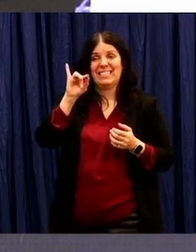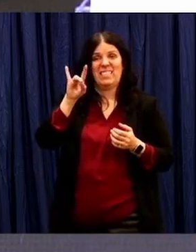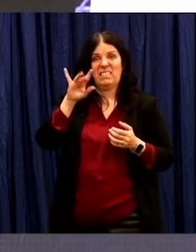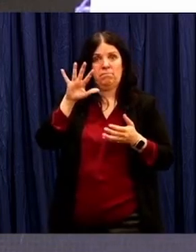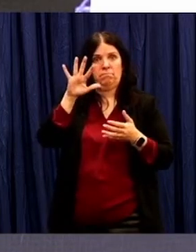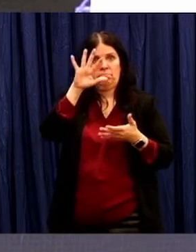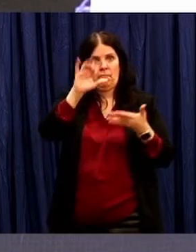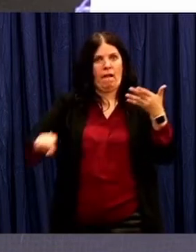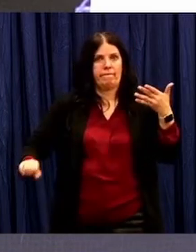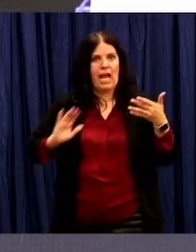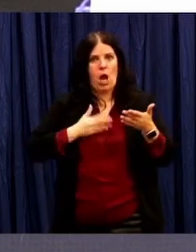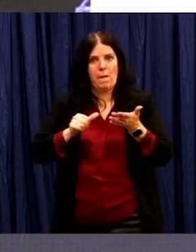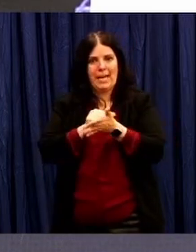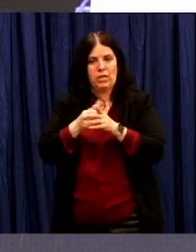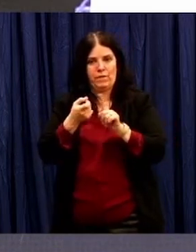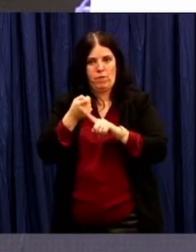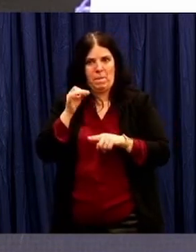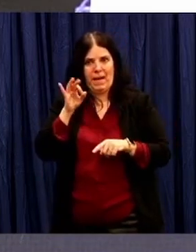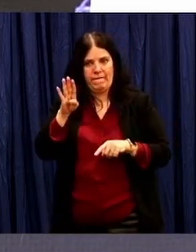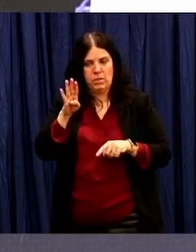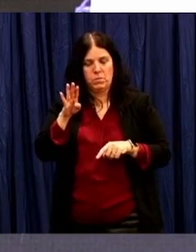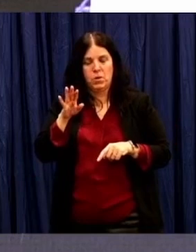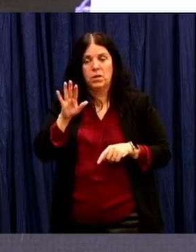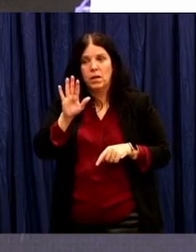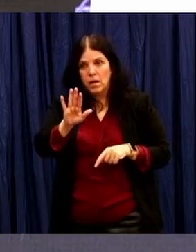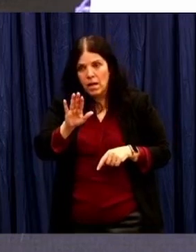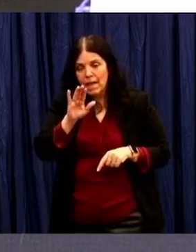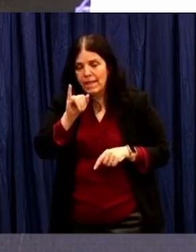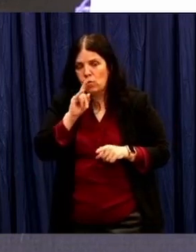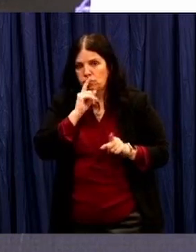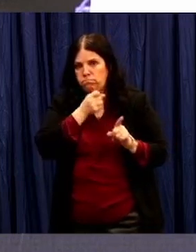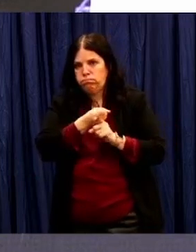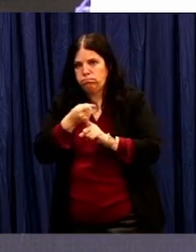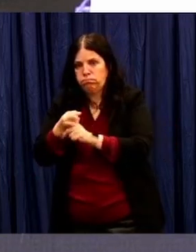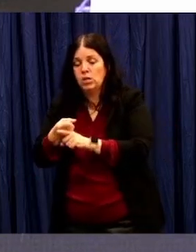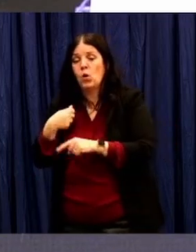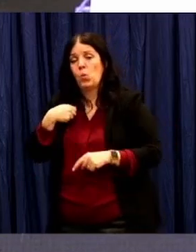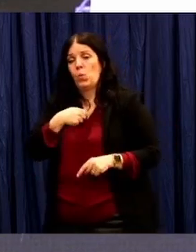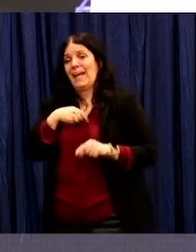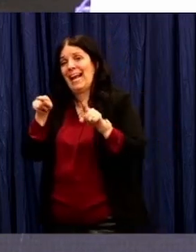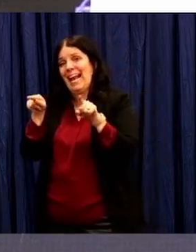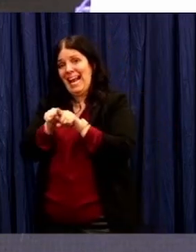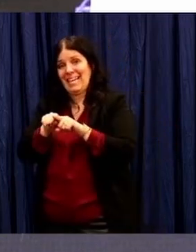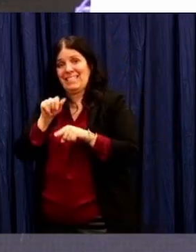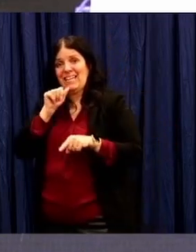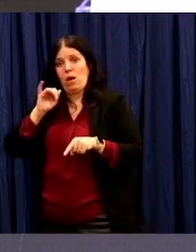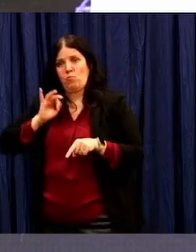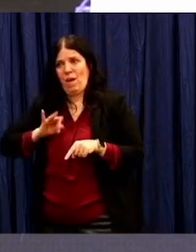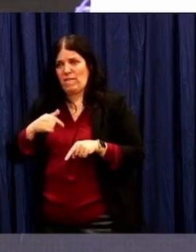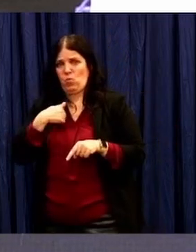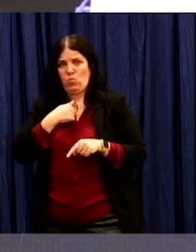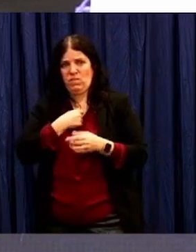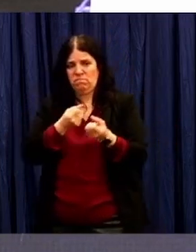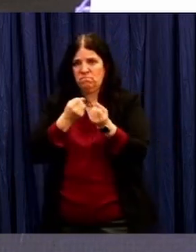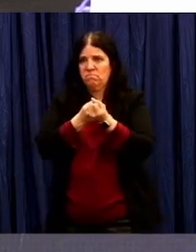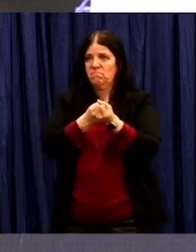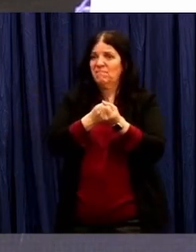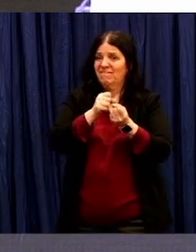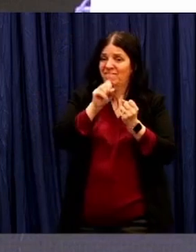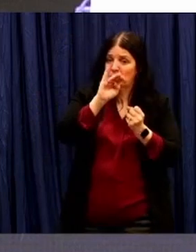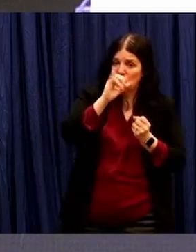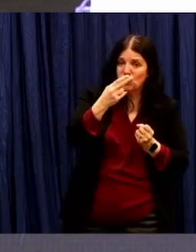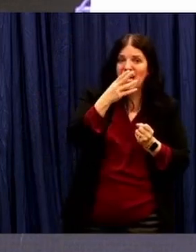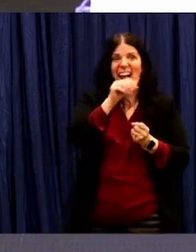being that as nonprofits, we serve a lot of individuals with disabilities across the state and across the country.